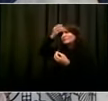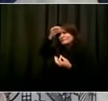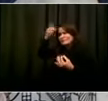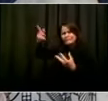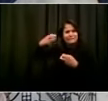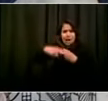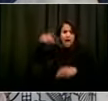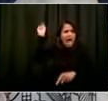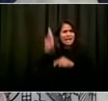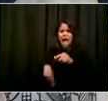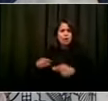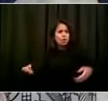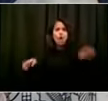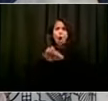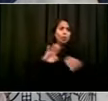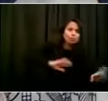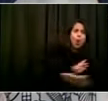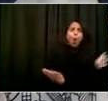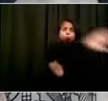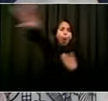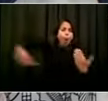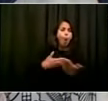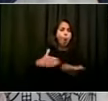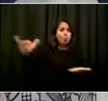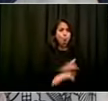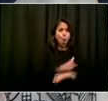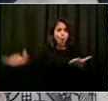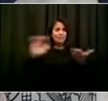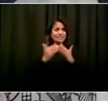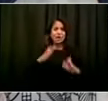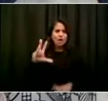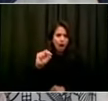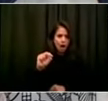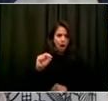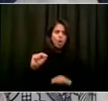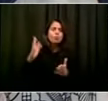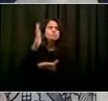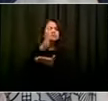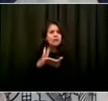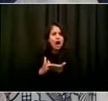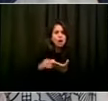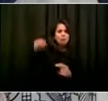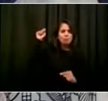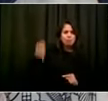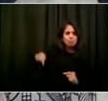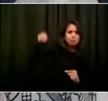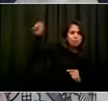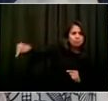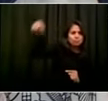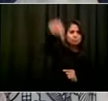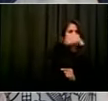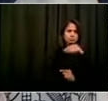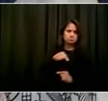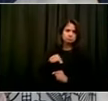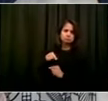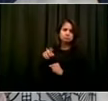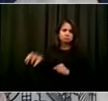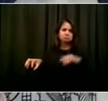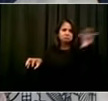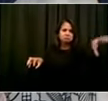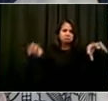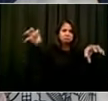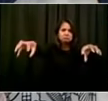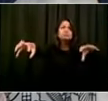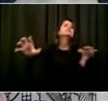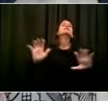9 zip codes that unfortunately the problem is pervasive enough that fuller restrictions make sense across the board, hopefully only for